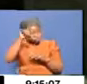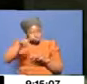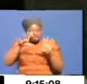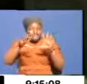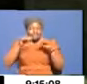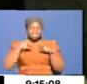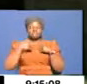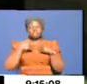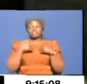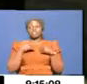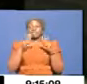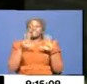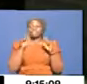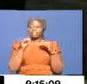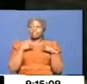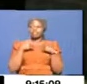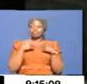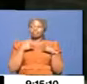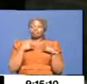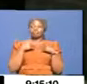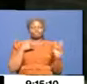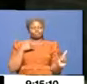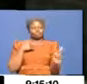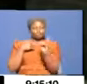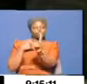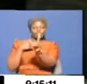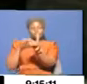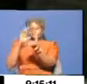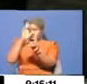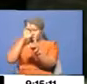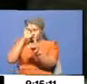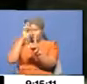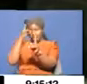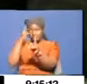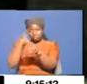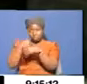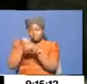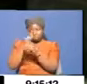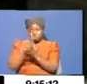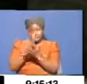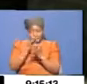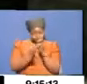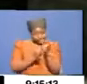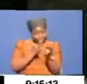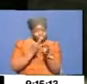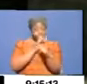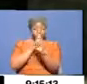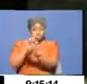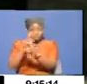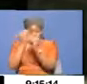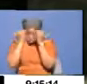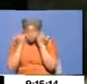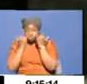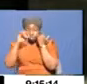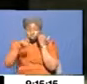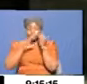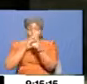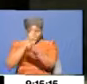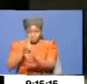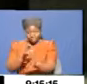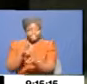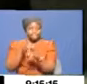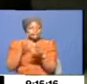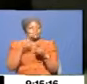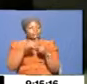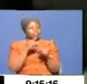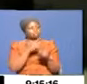akubali tu akisalimisha kwa polisi, ndio mambo ndio kama ni kustakiwa astakiwe, lakini hii akusema hata shikwa na kuleta